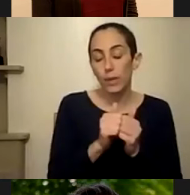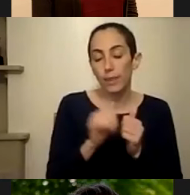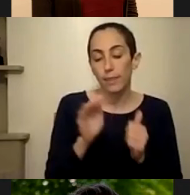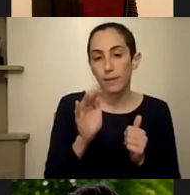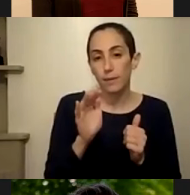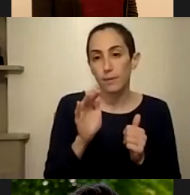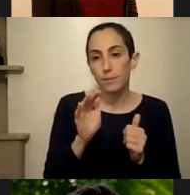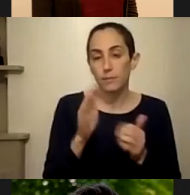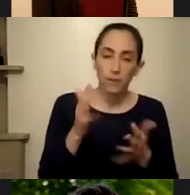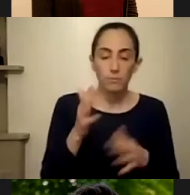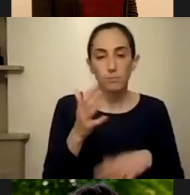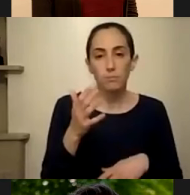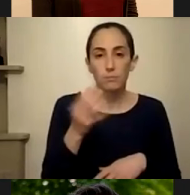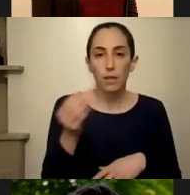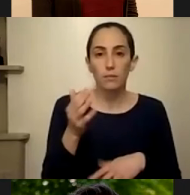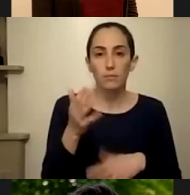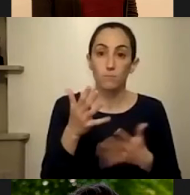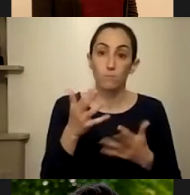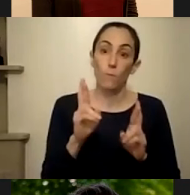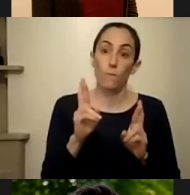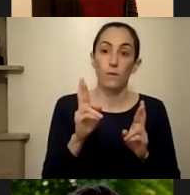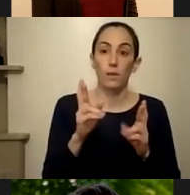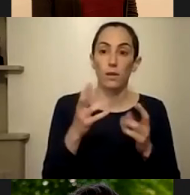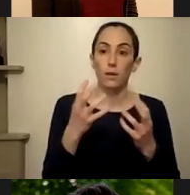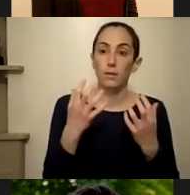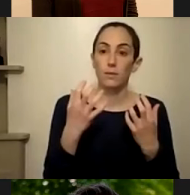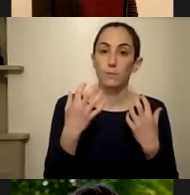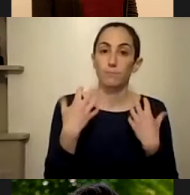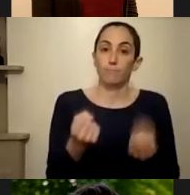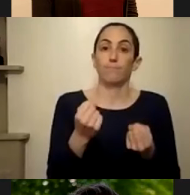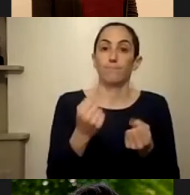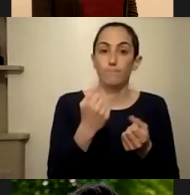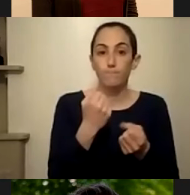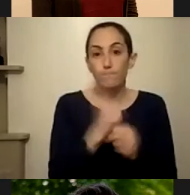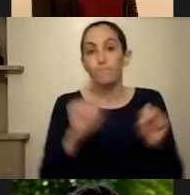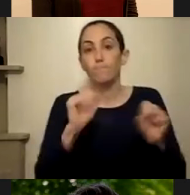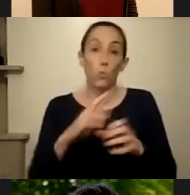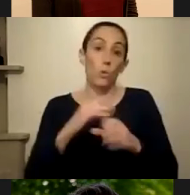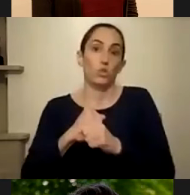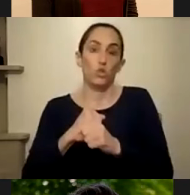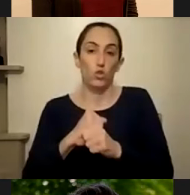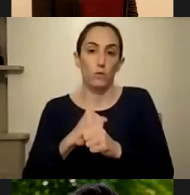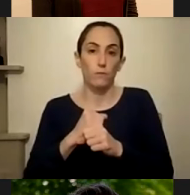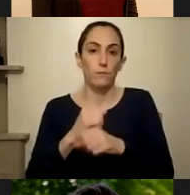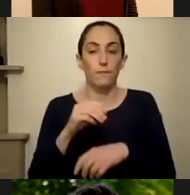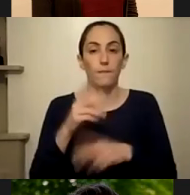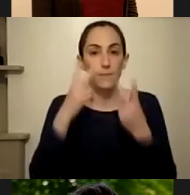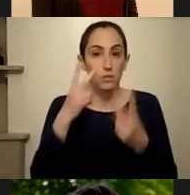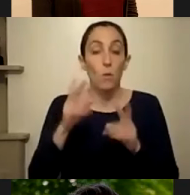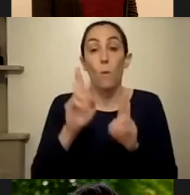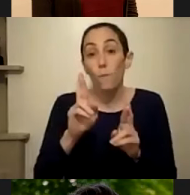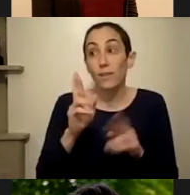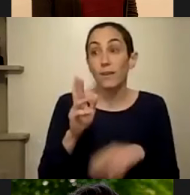be able to restore or preserve vision. Hopefully our basic science research will one day be